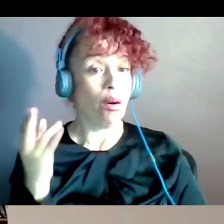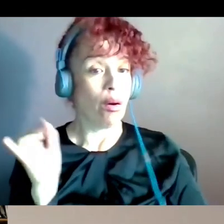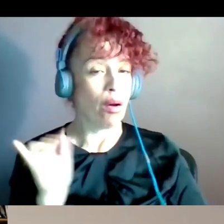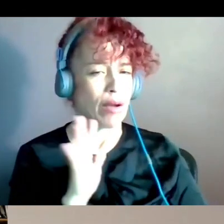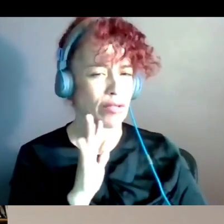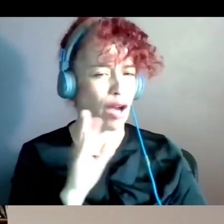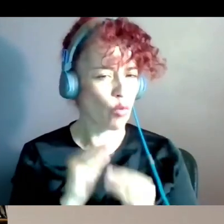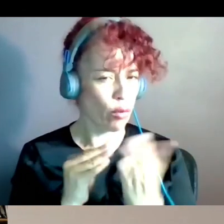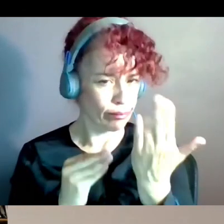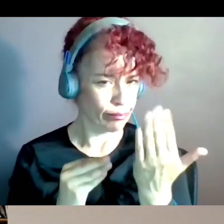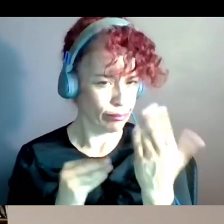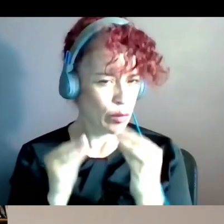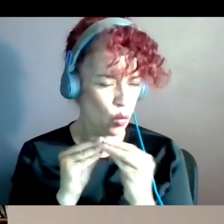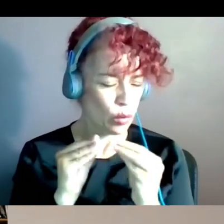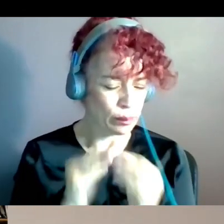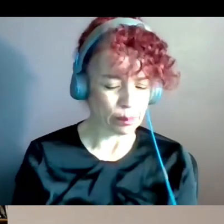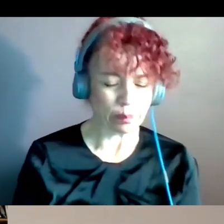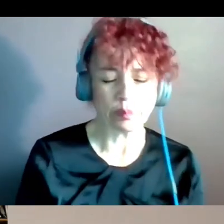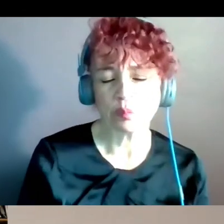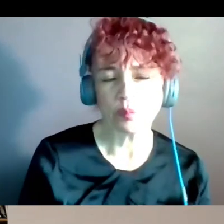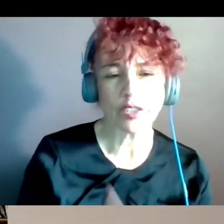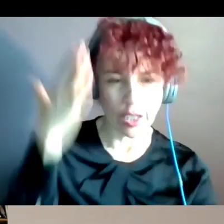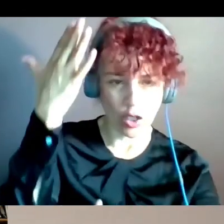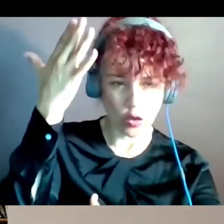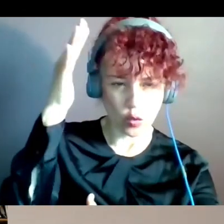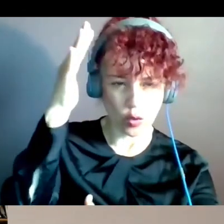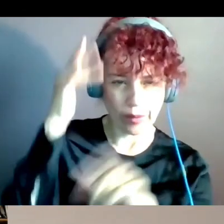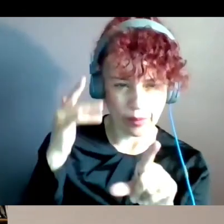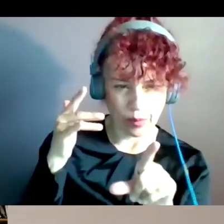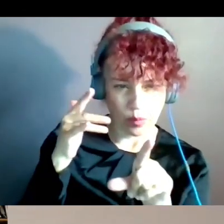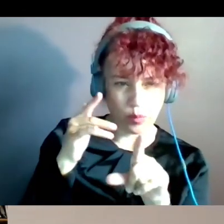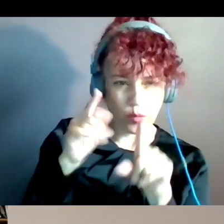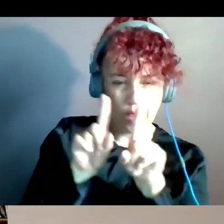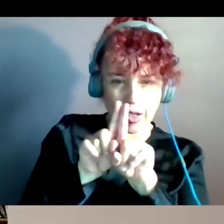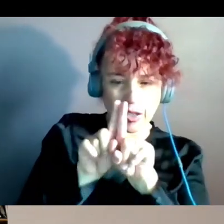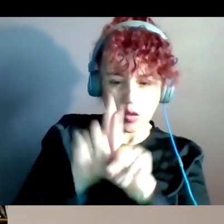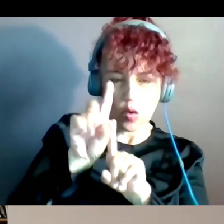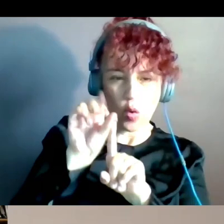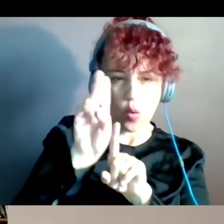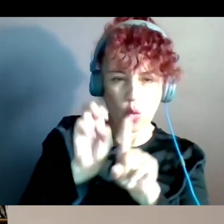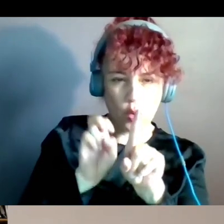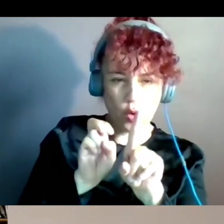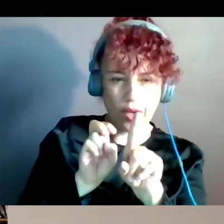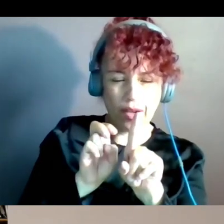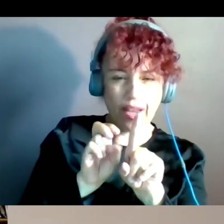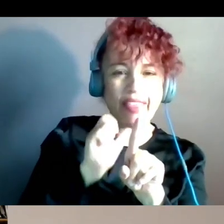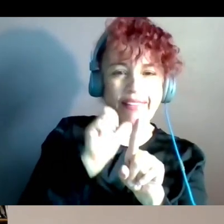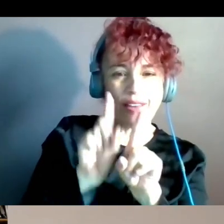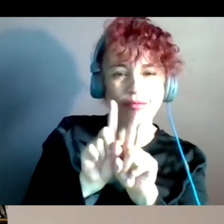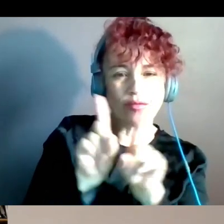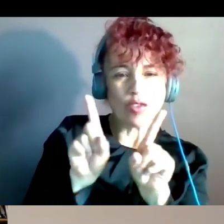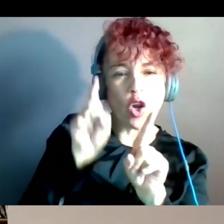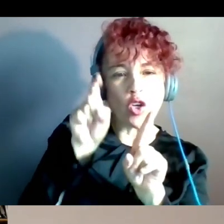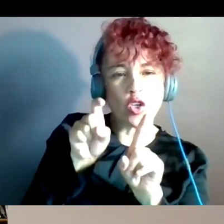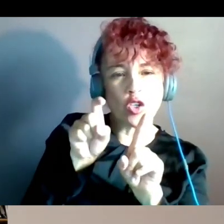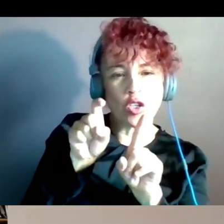that more. So a tree is a cone rather than a cylinder because it meets the top.